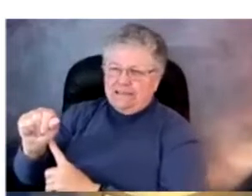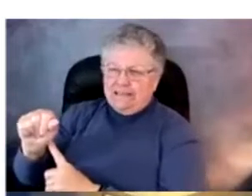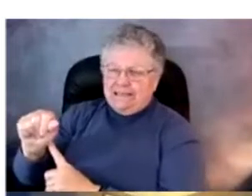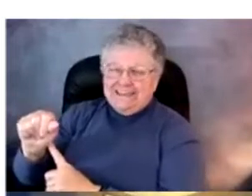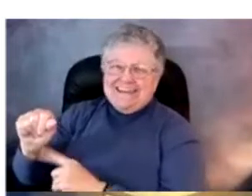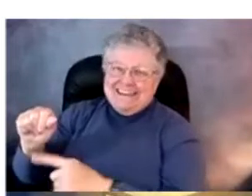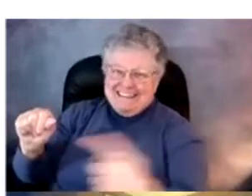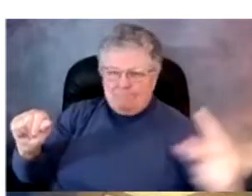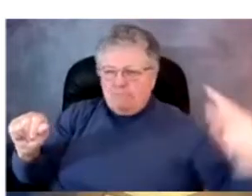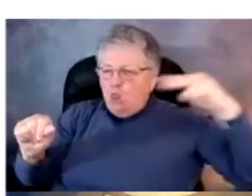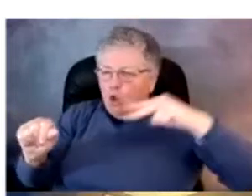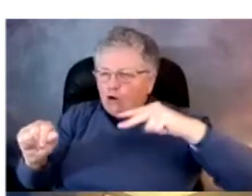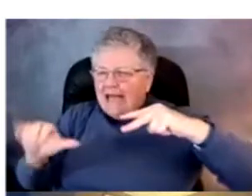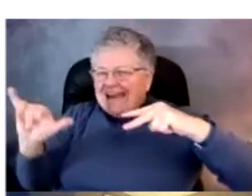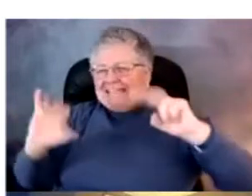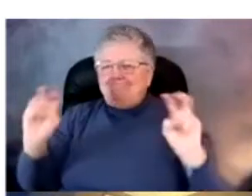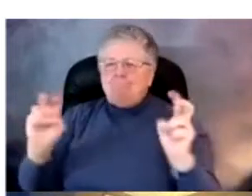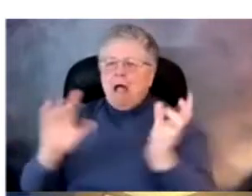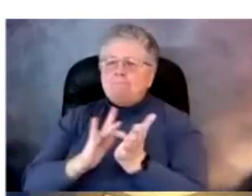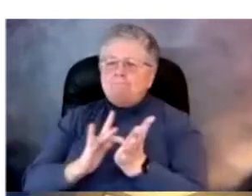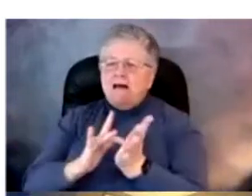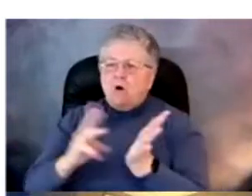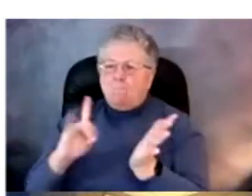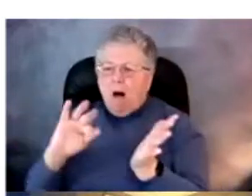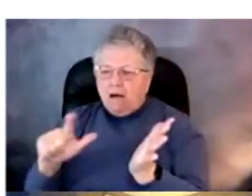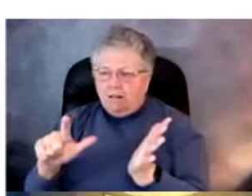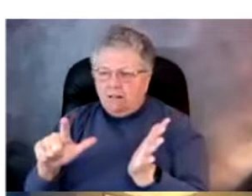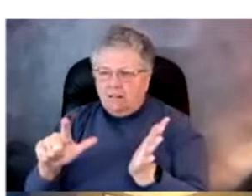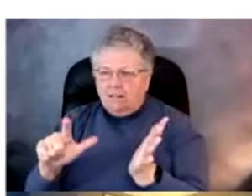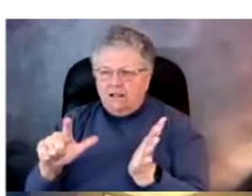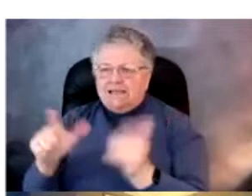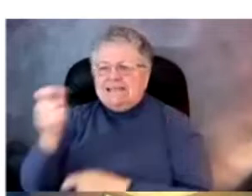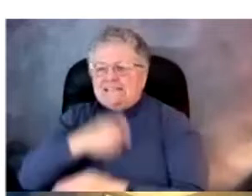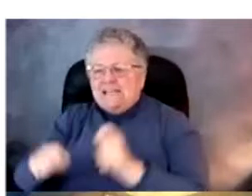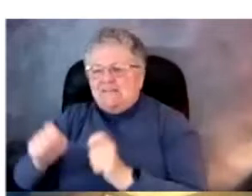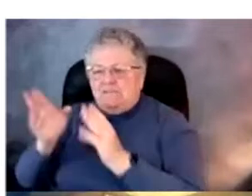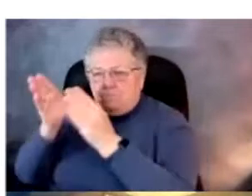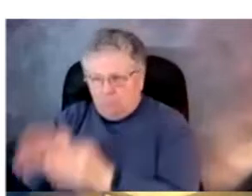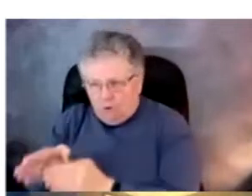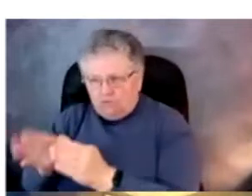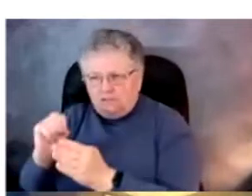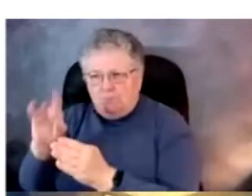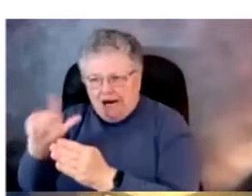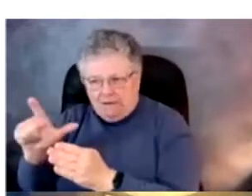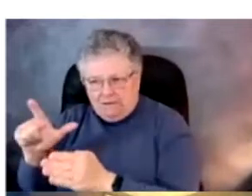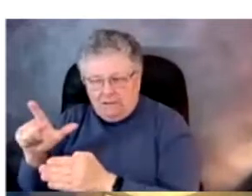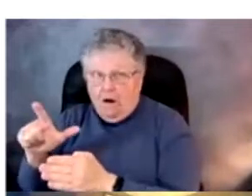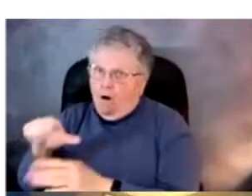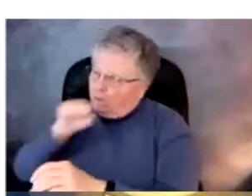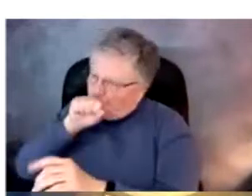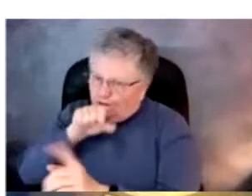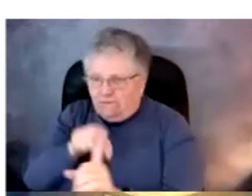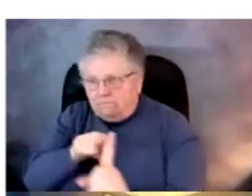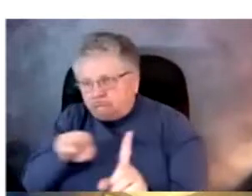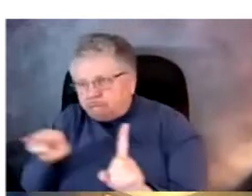disability and health. And I'd love to talk a little bit more about that too. But really, there are kind of, we have